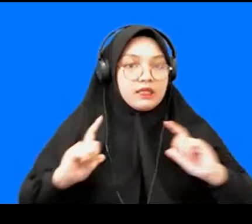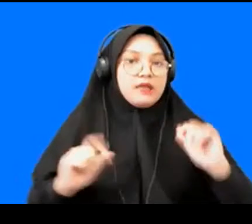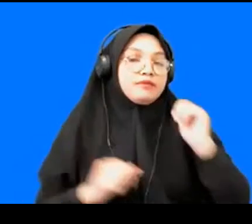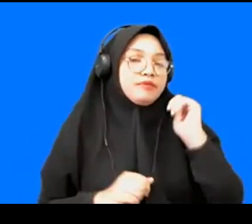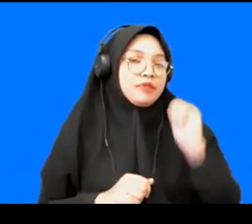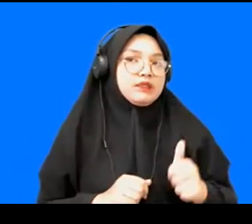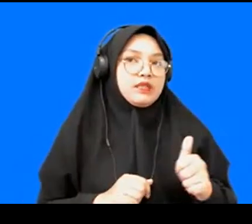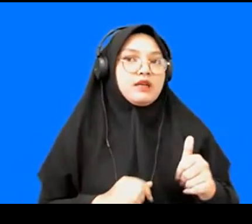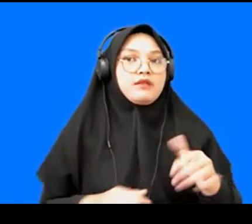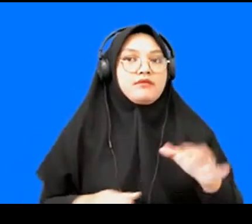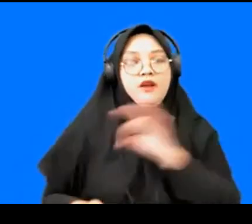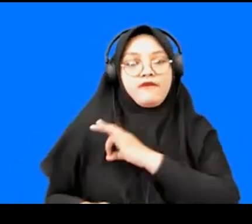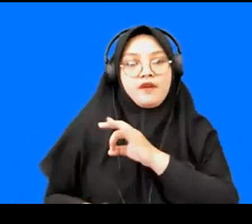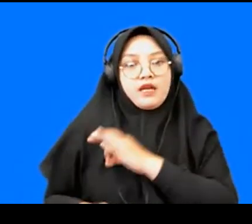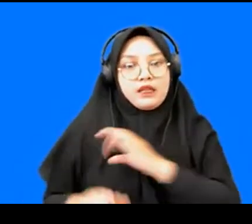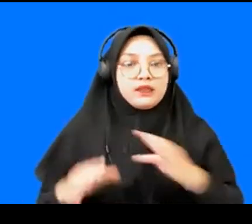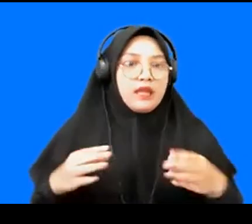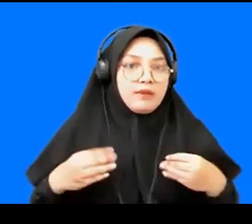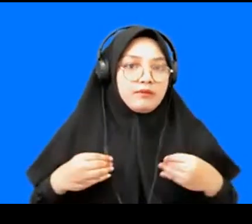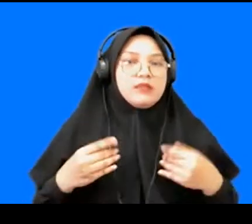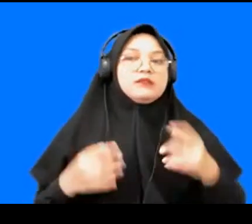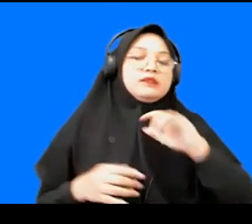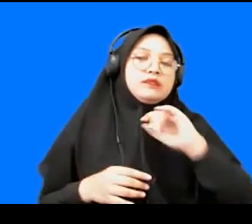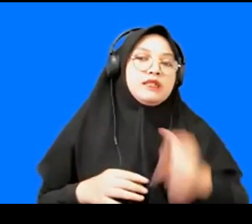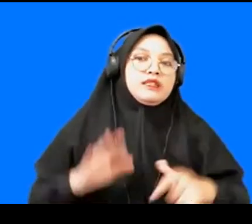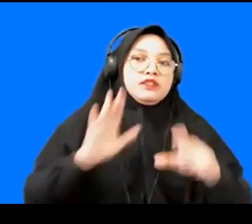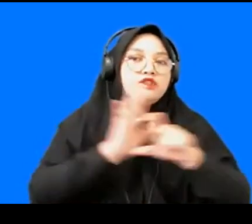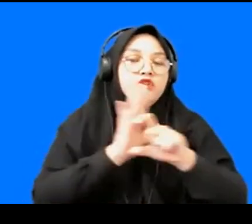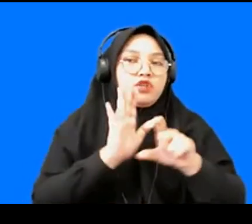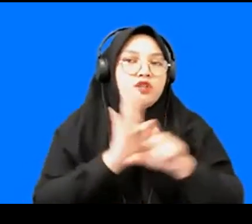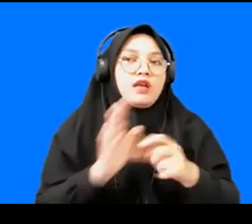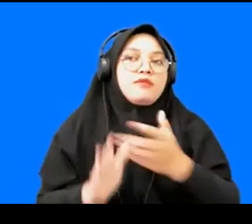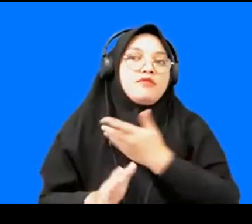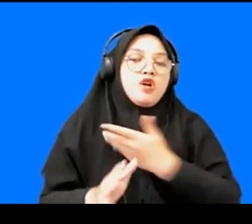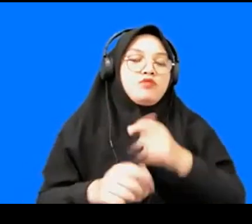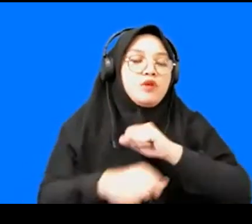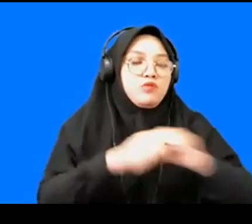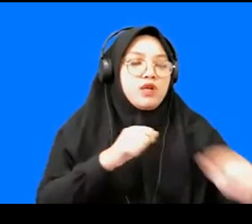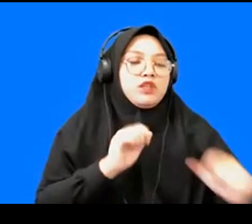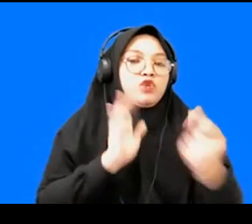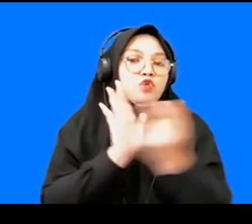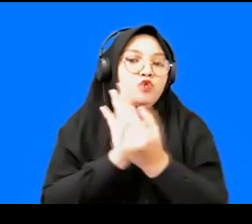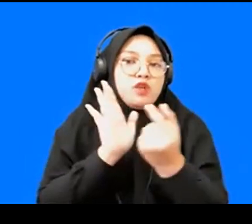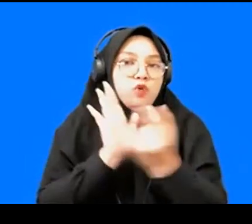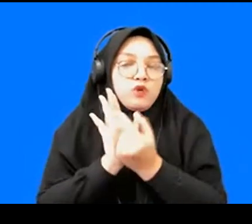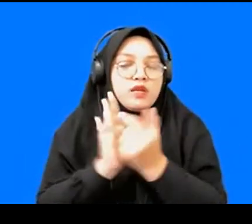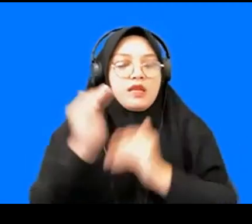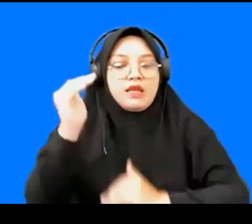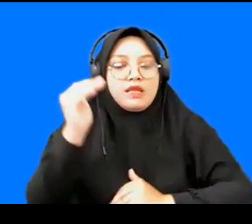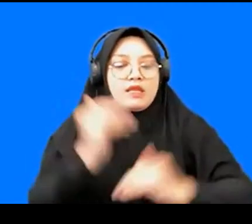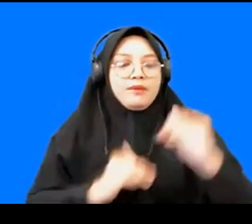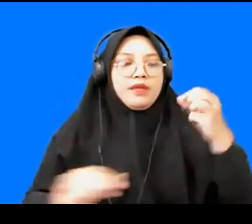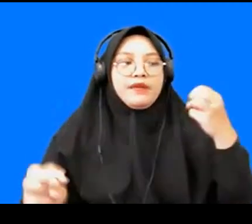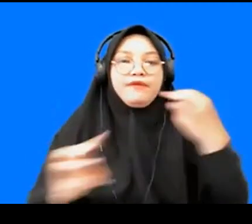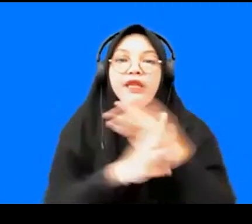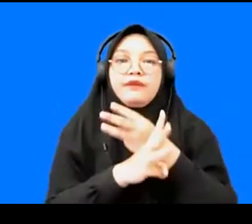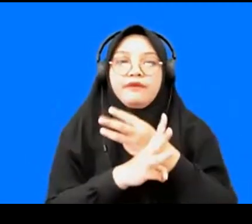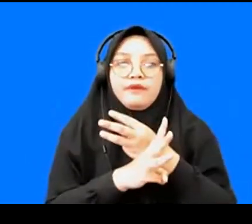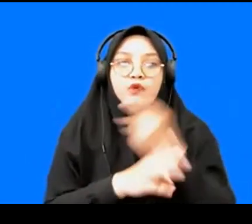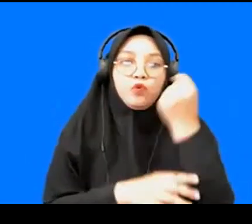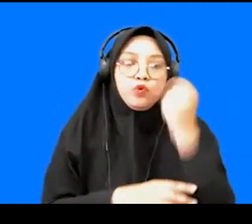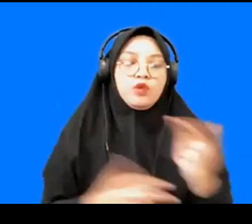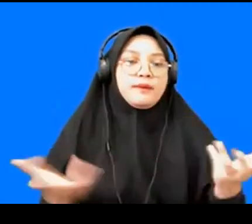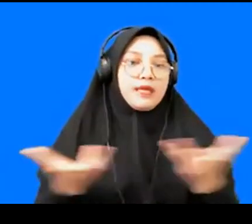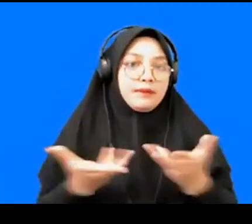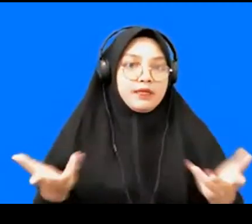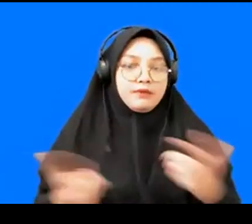of law more effective, to the extent that you make a society more peaceful, to the